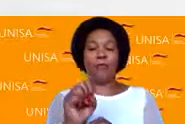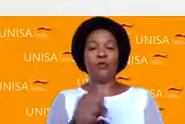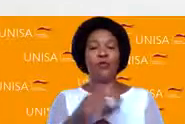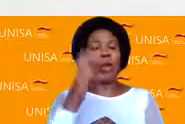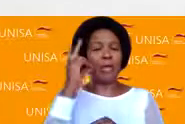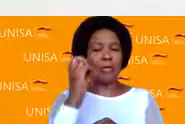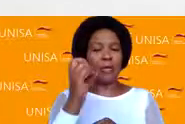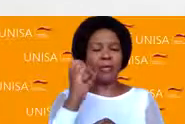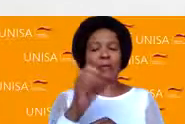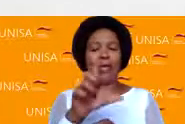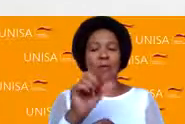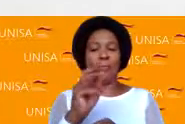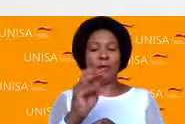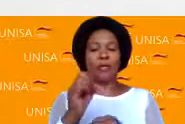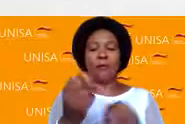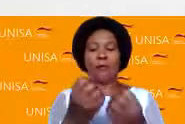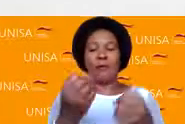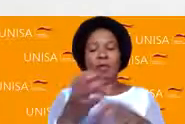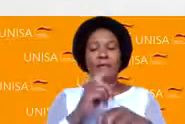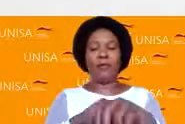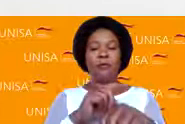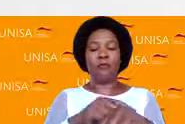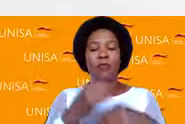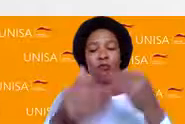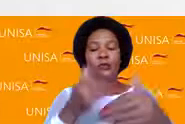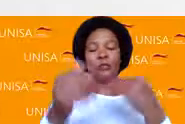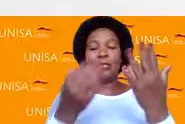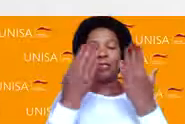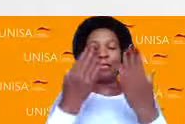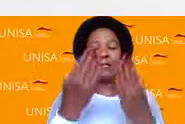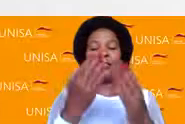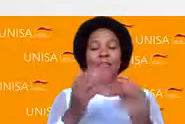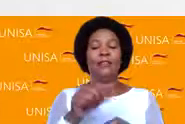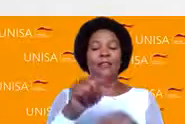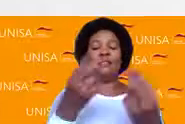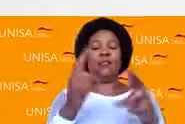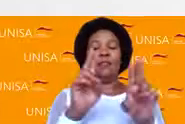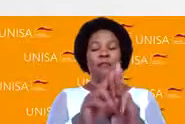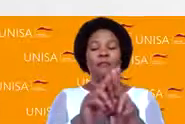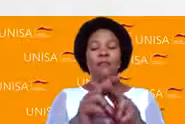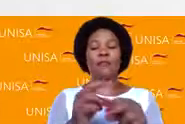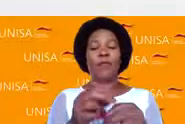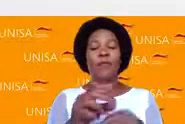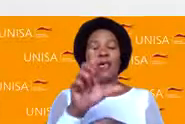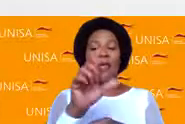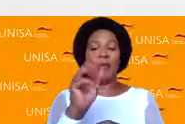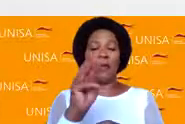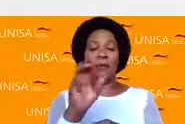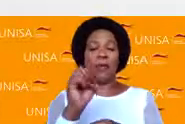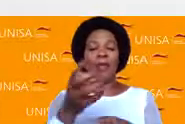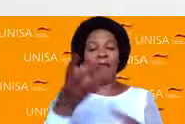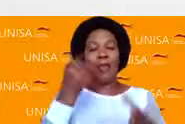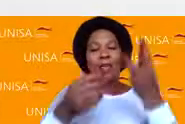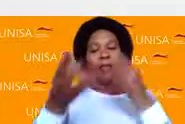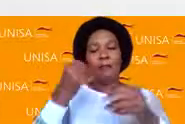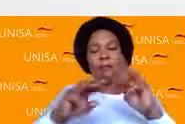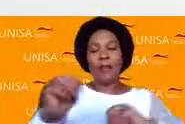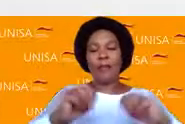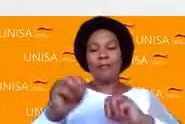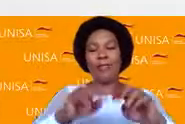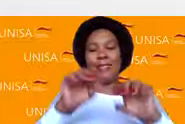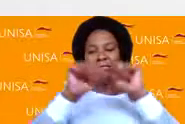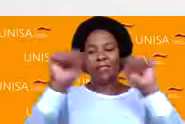few times through your studies on UNISA as we are going online. So LMS means the learning management system, and